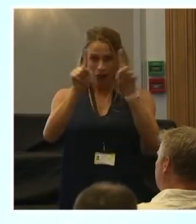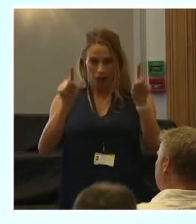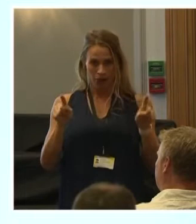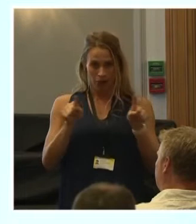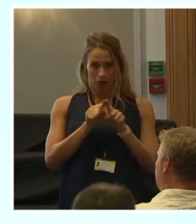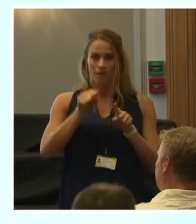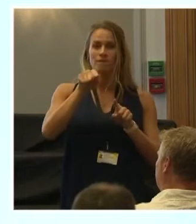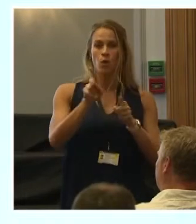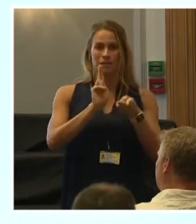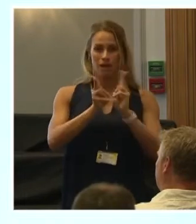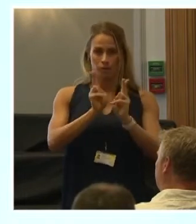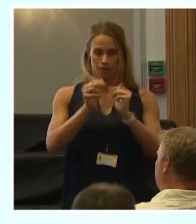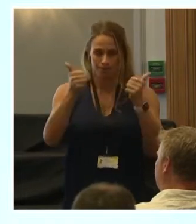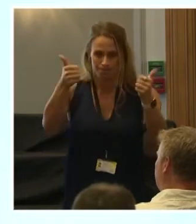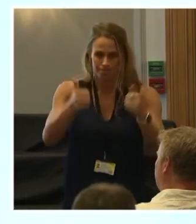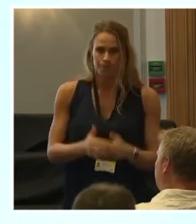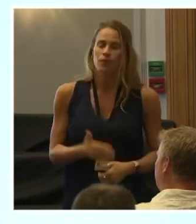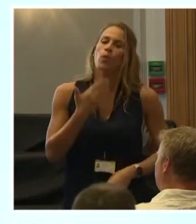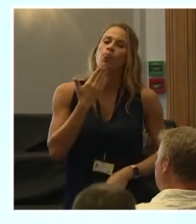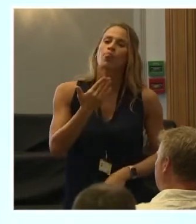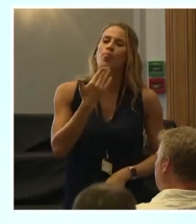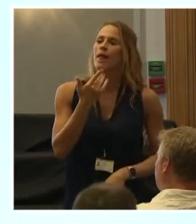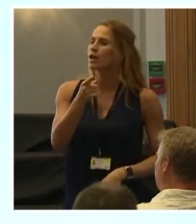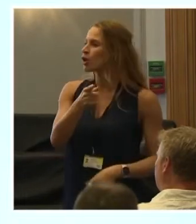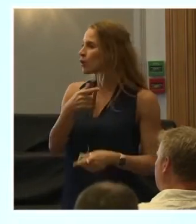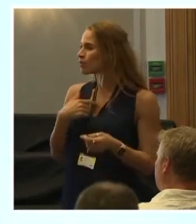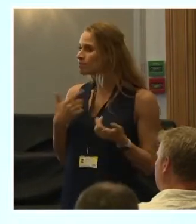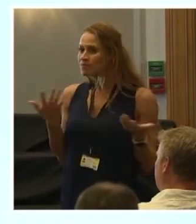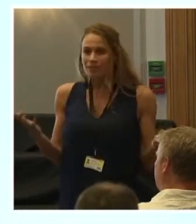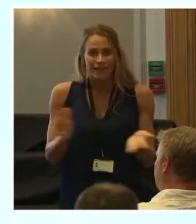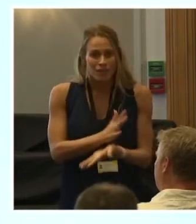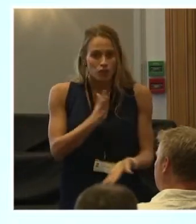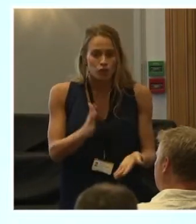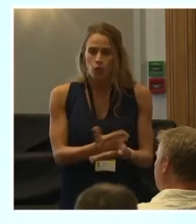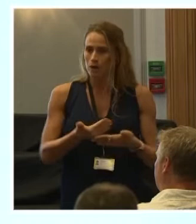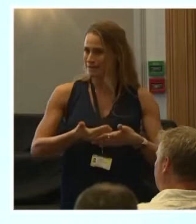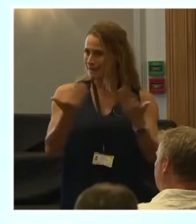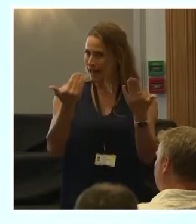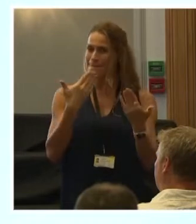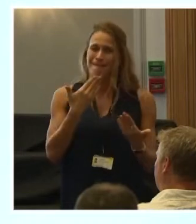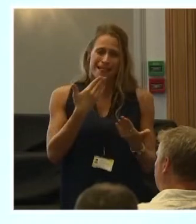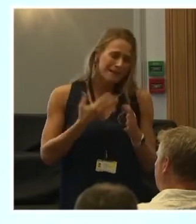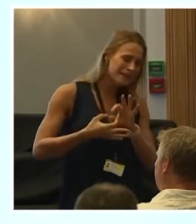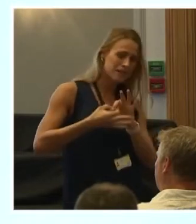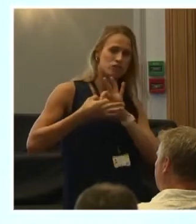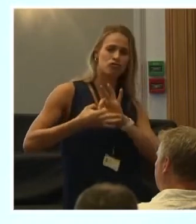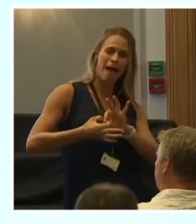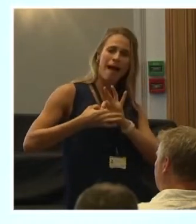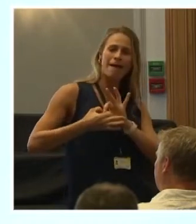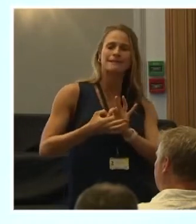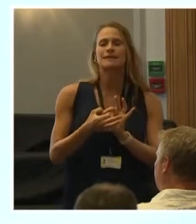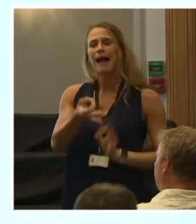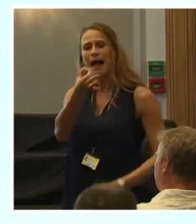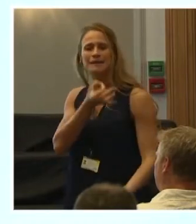Finally, I just want to say thank you once again. Enjoy the day, interact, ask questions, and